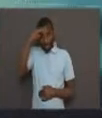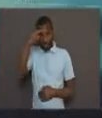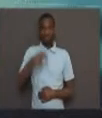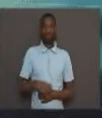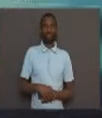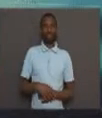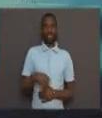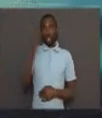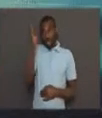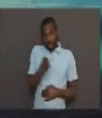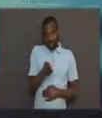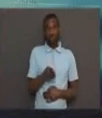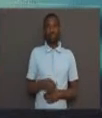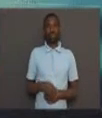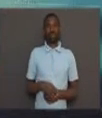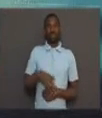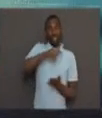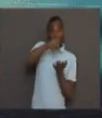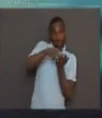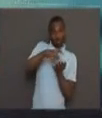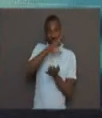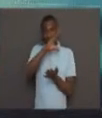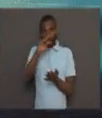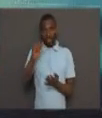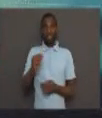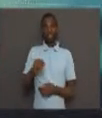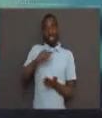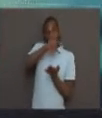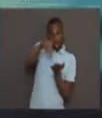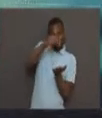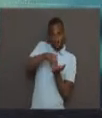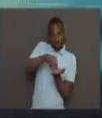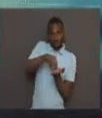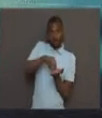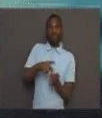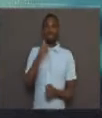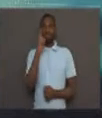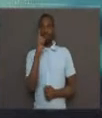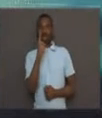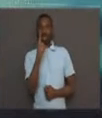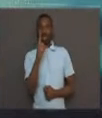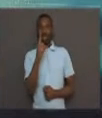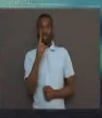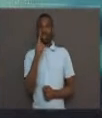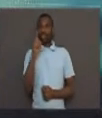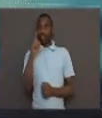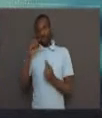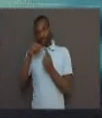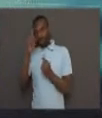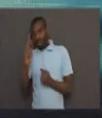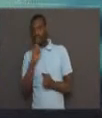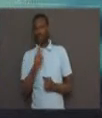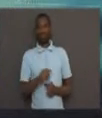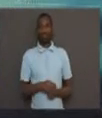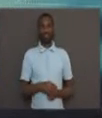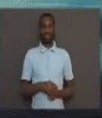Because the ratio of protons to neutrons is 1 to 1,